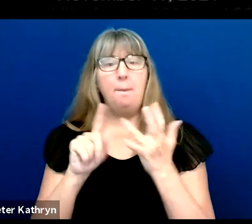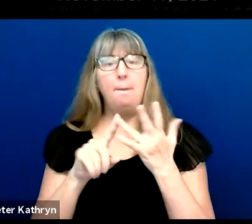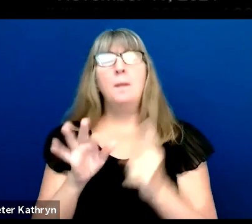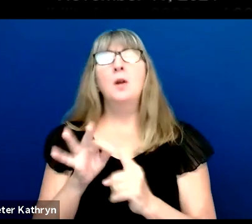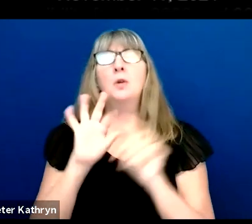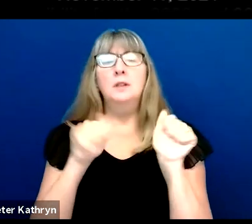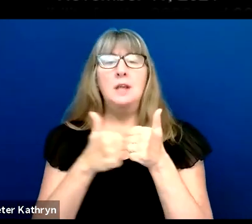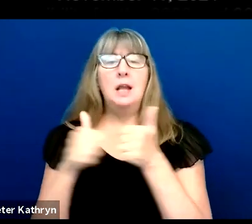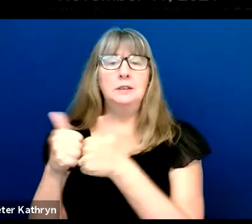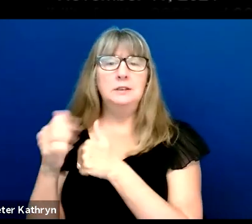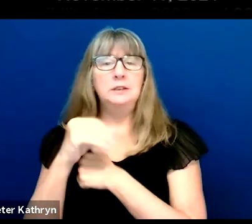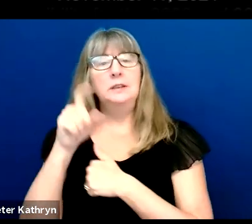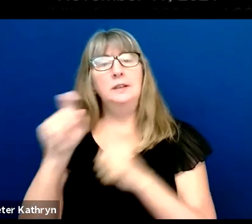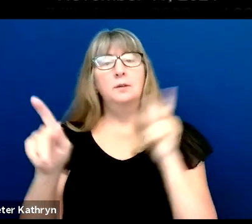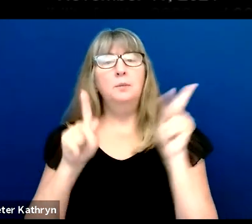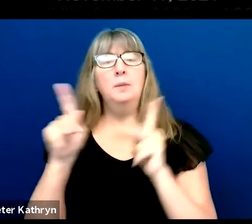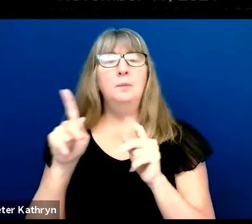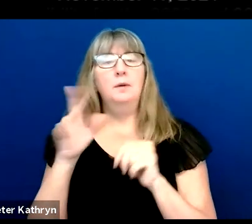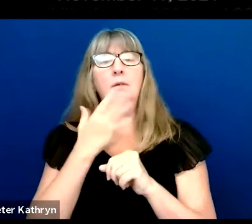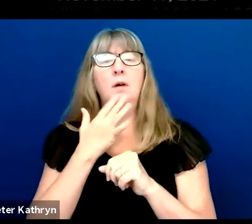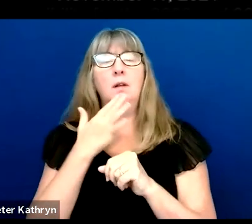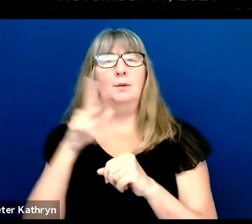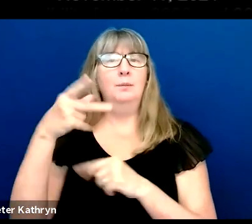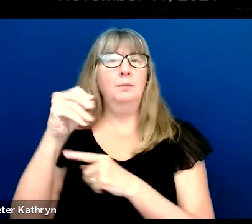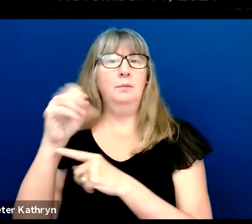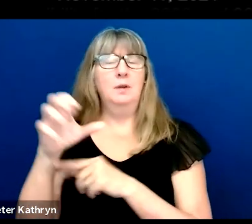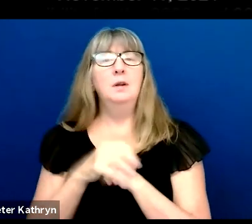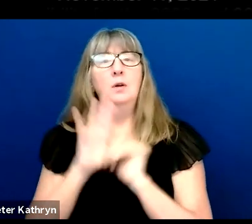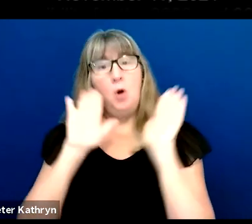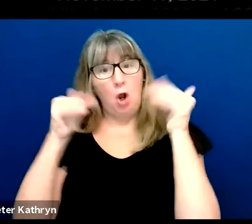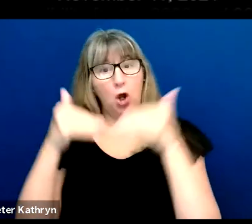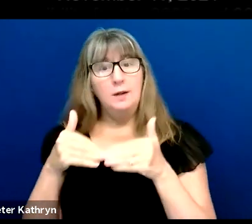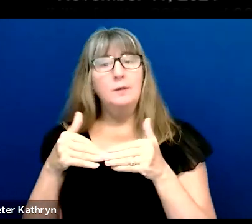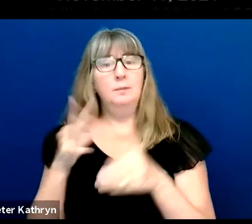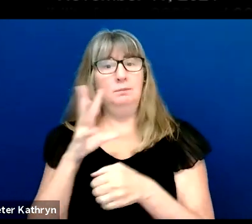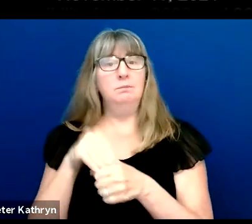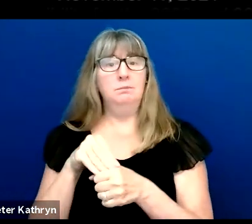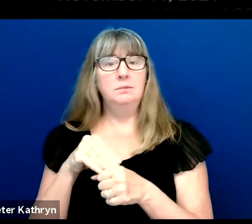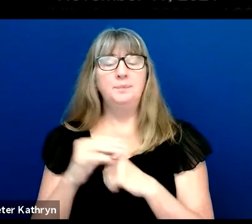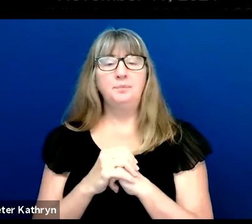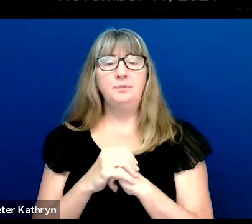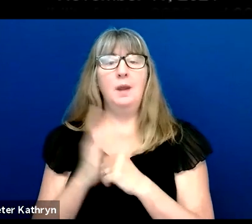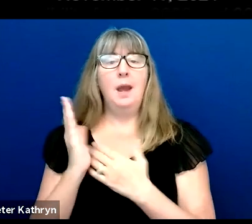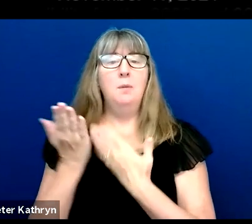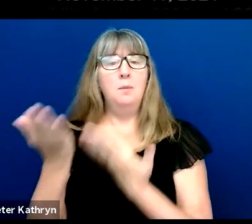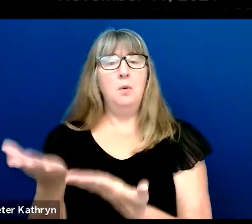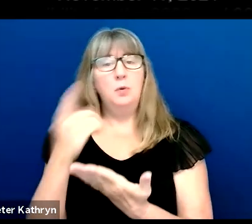of people of color who are on the autism spectrum, and our proposal to remedy